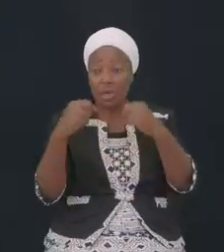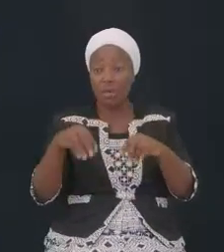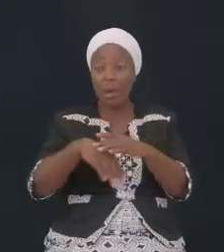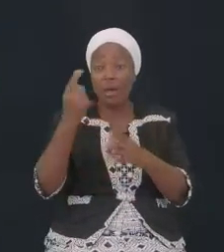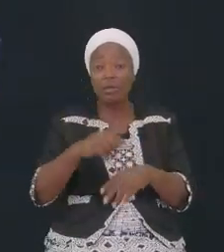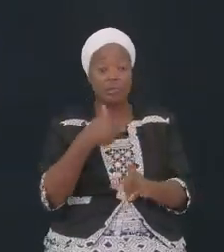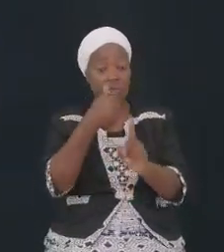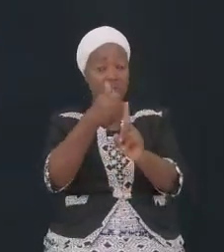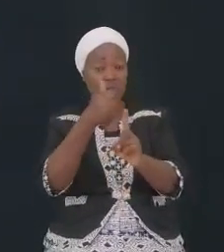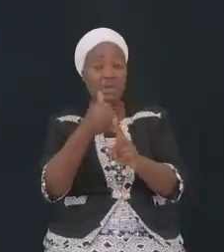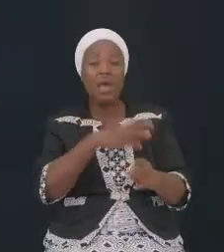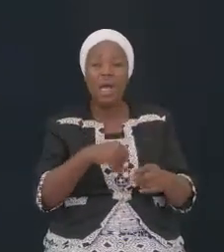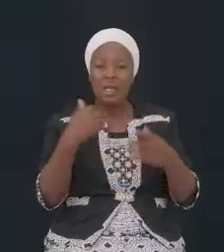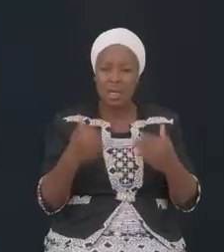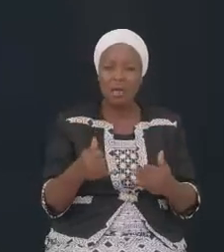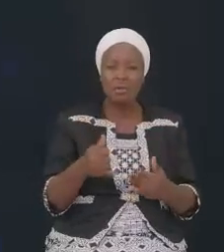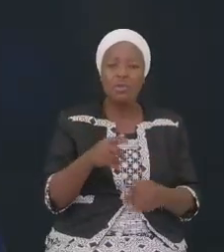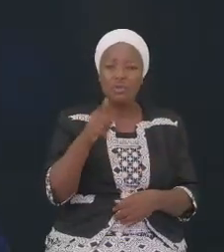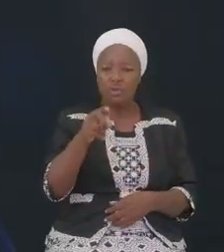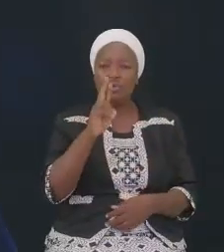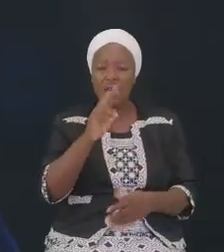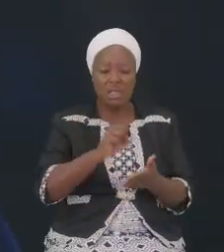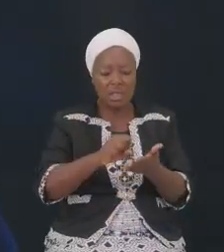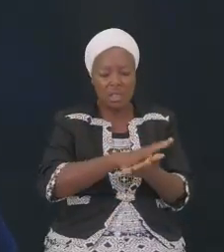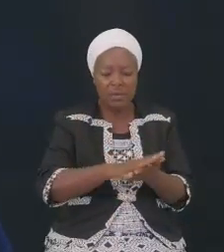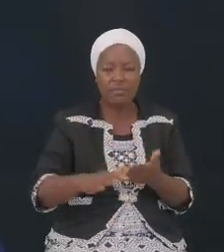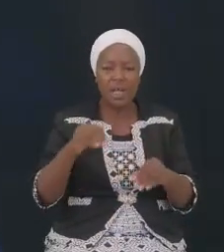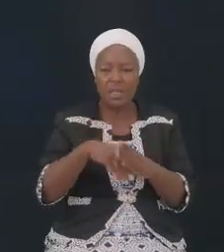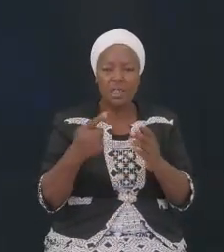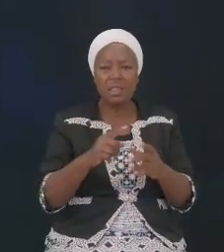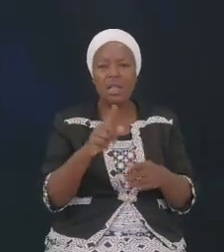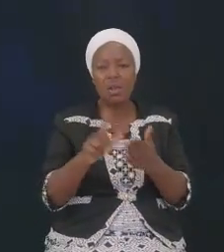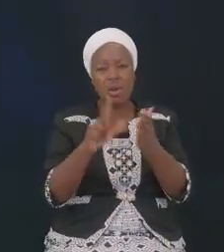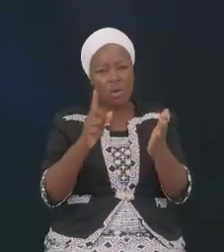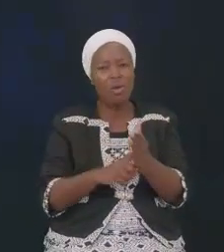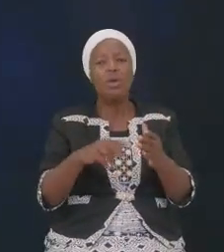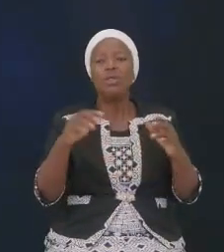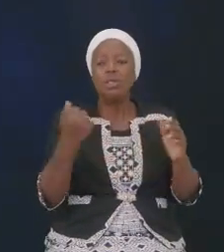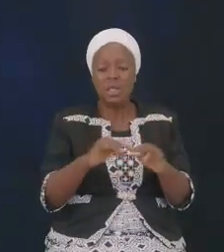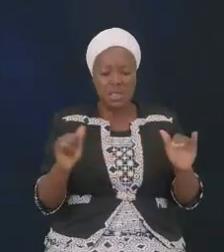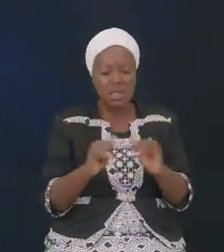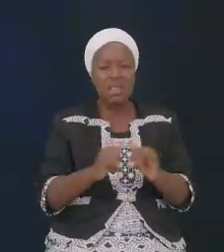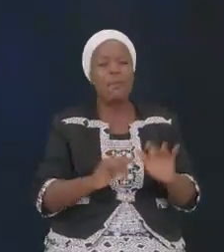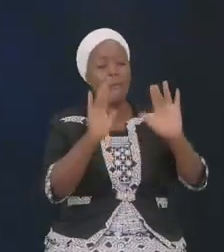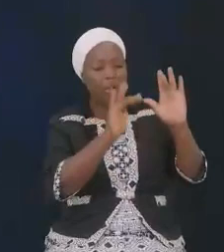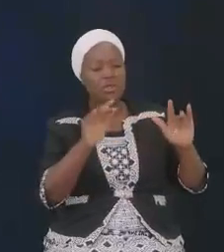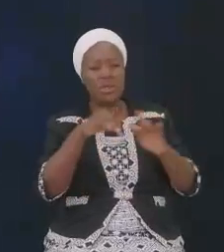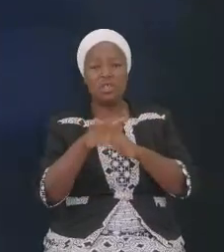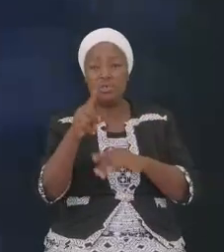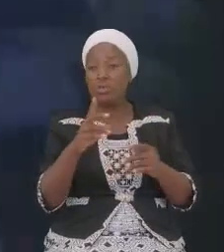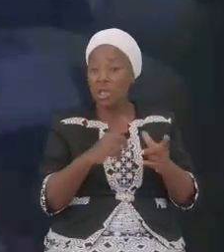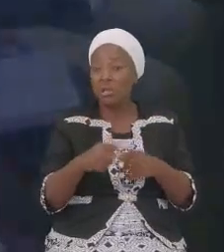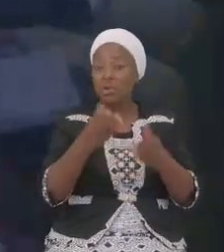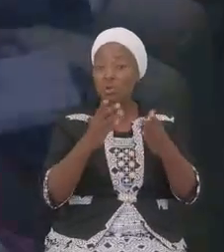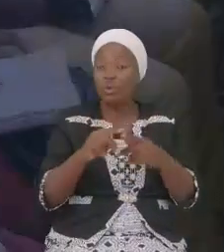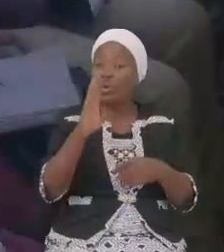of self, and you are now sanctified in the Lord. The same passion in you, you want to be